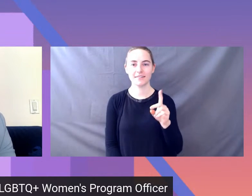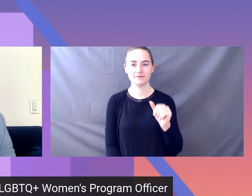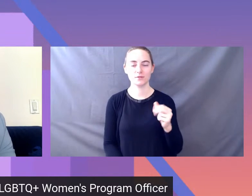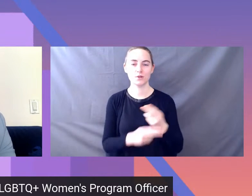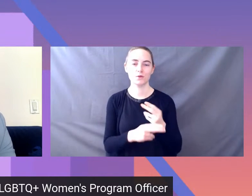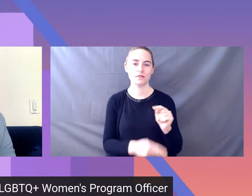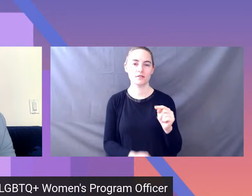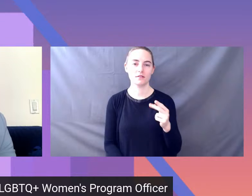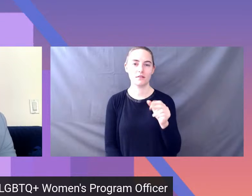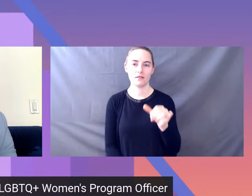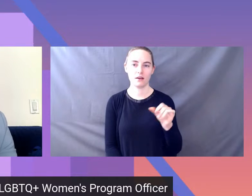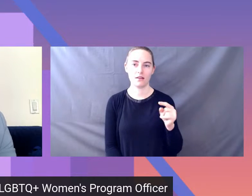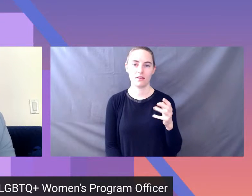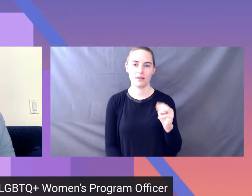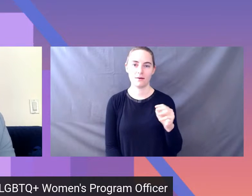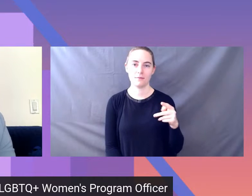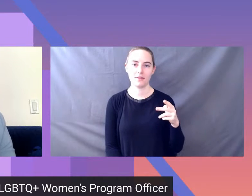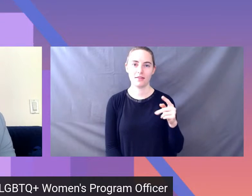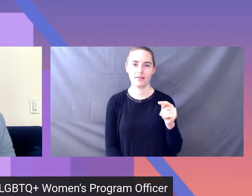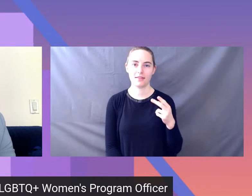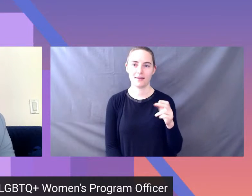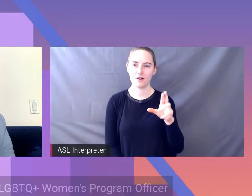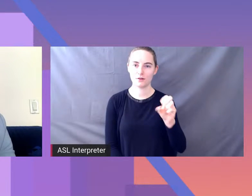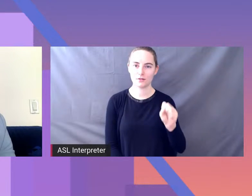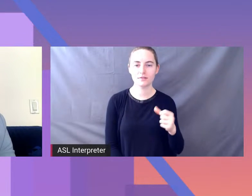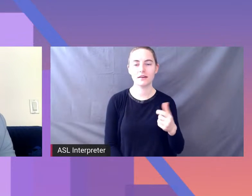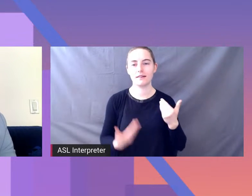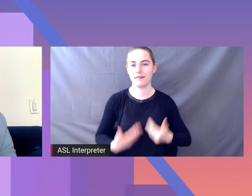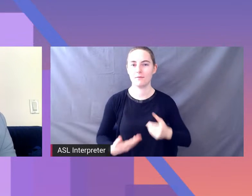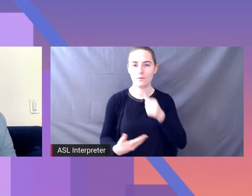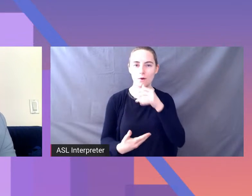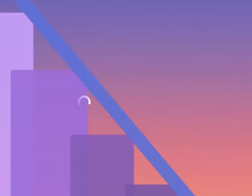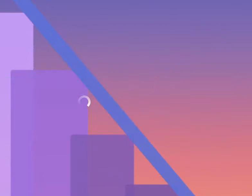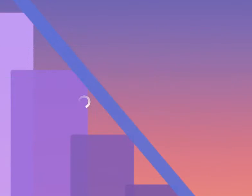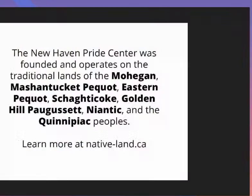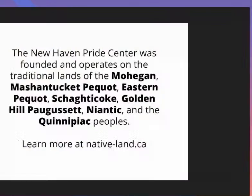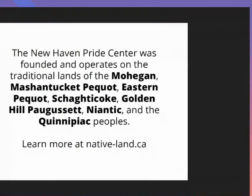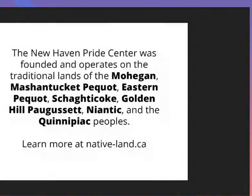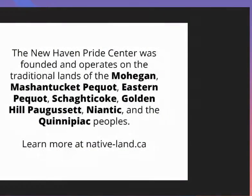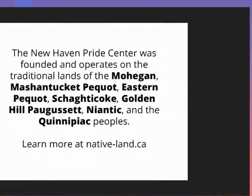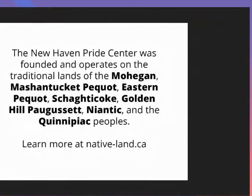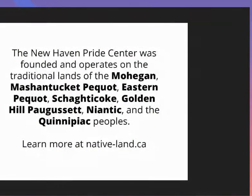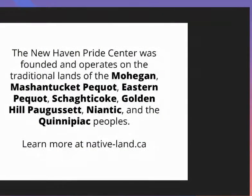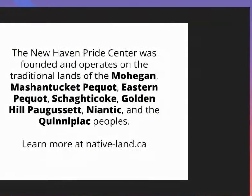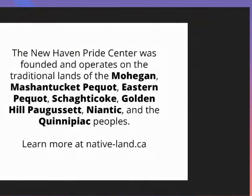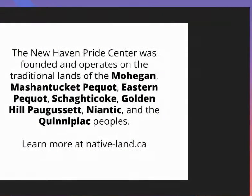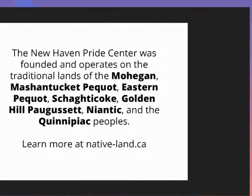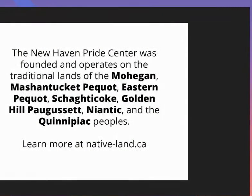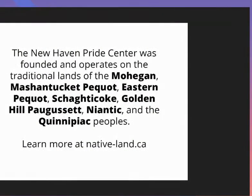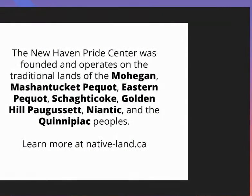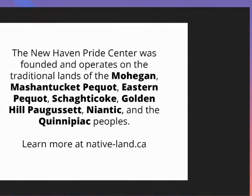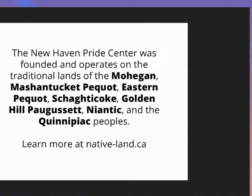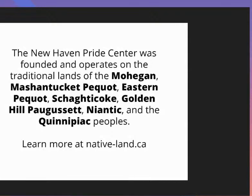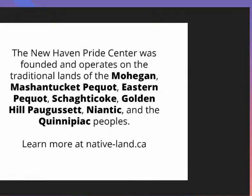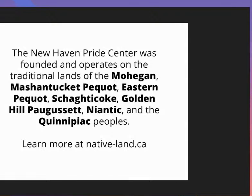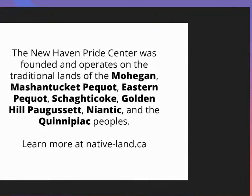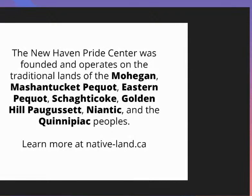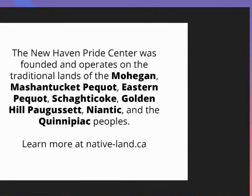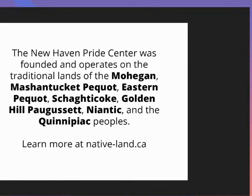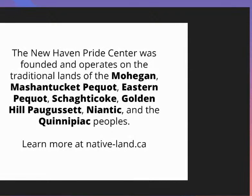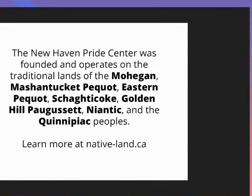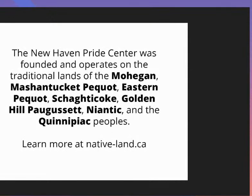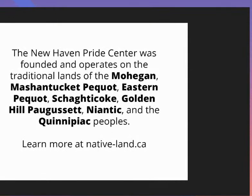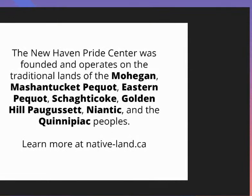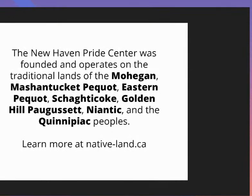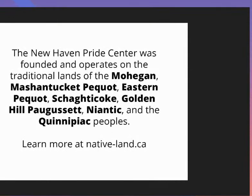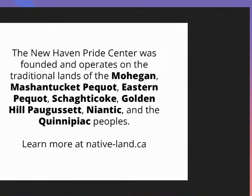Women's Program Officer here at the New Haven Pride Center. Before we begin today's program, we'd like to take a moment